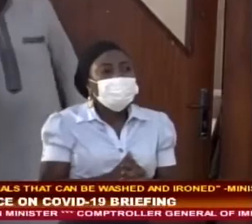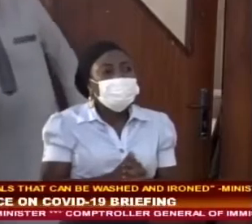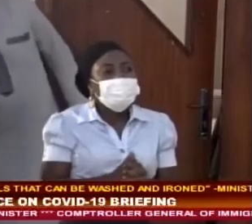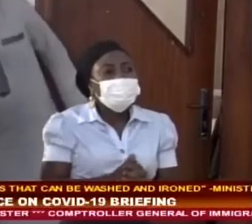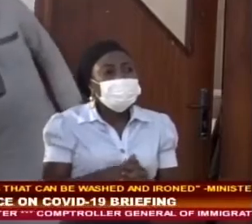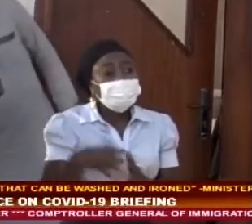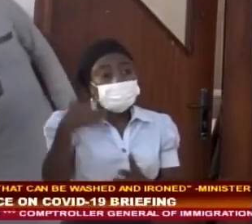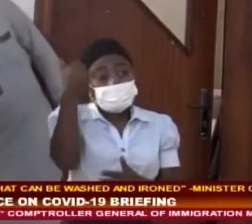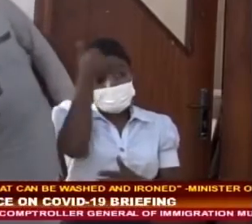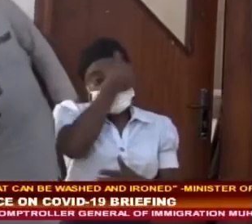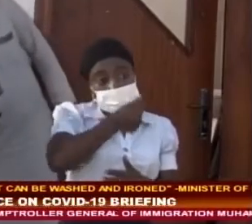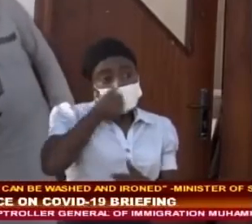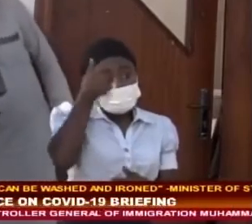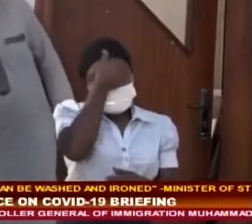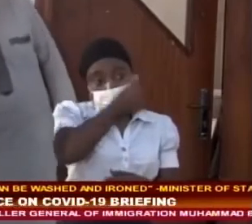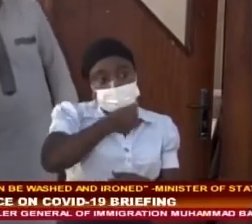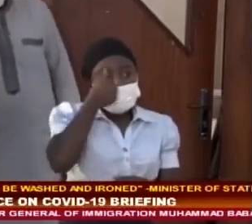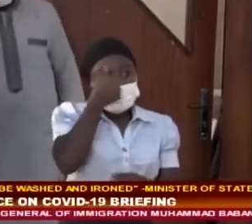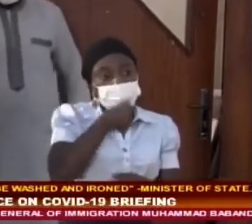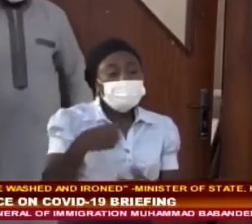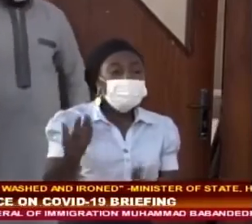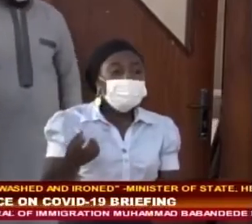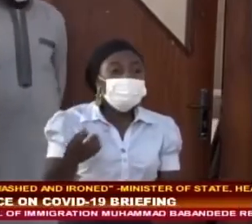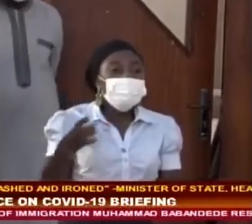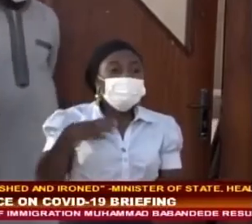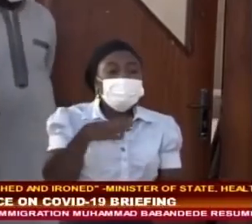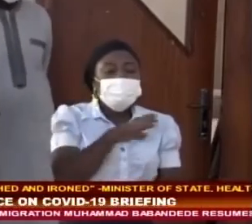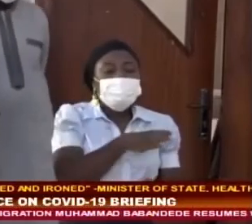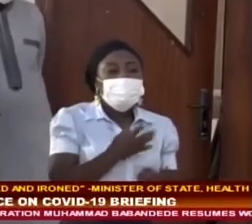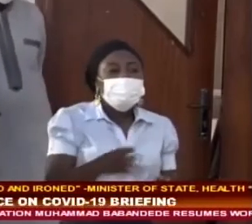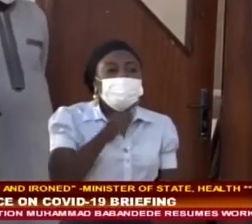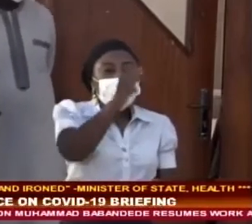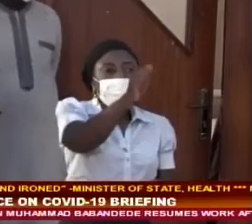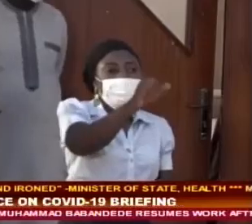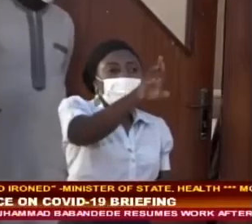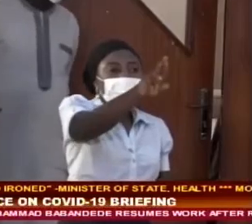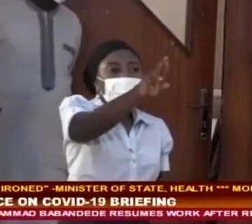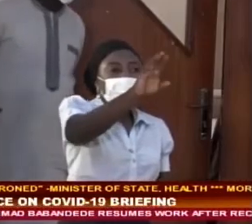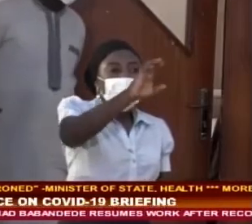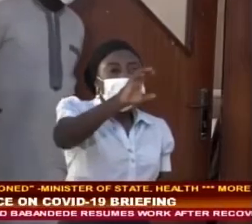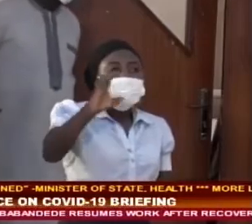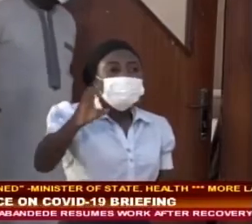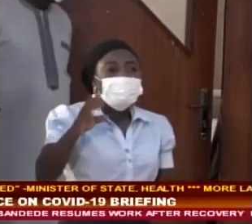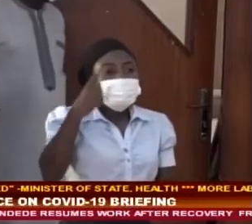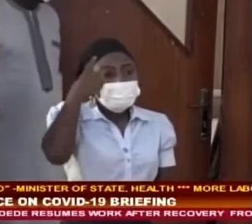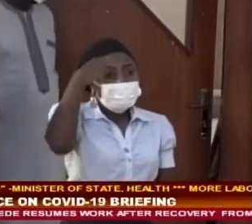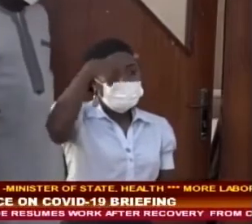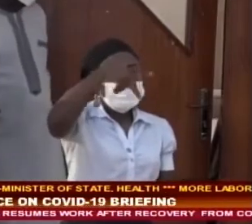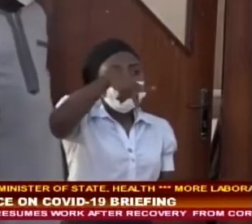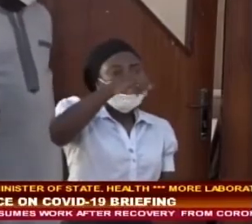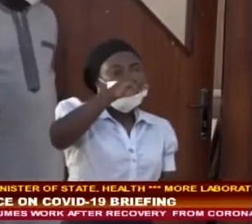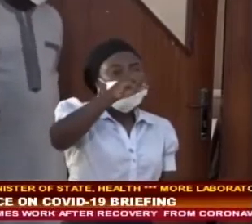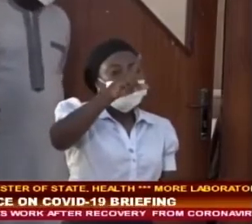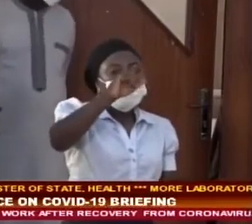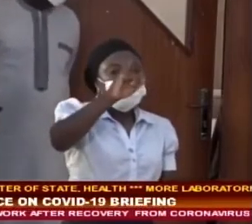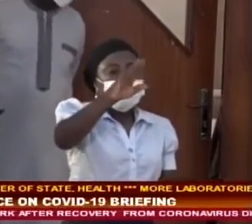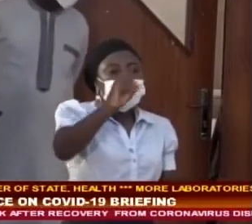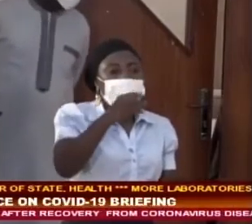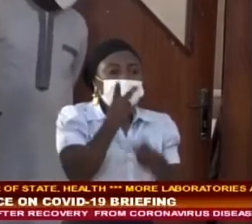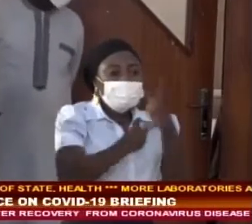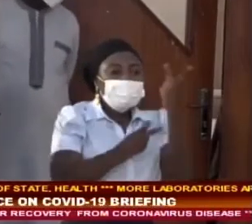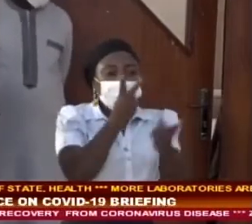The African Regional Certification Commission, ARCC, for poliomyelitis eradication team